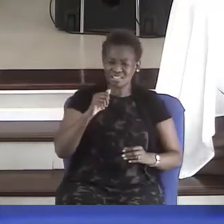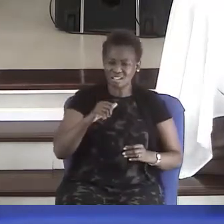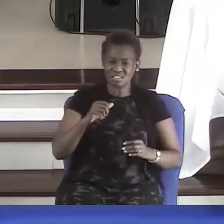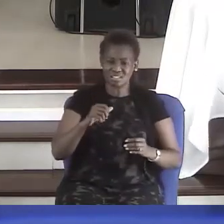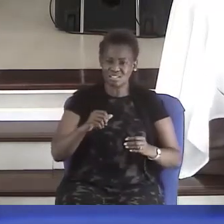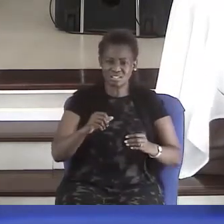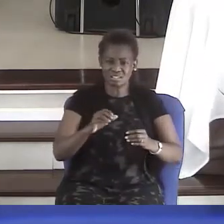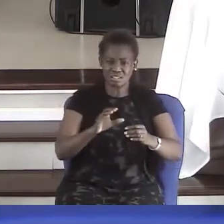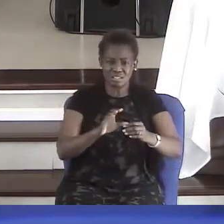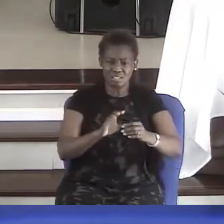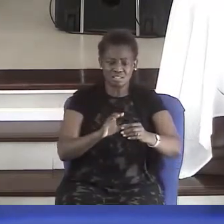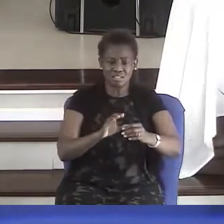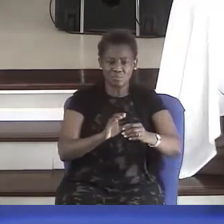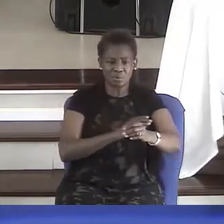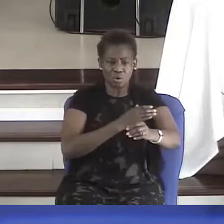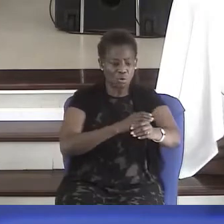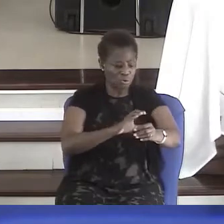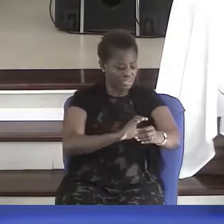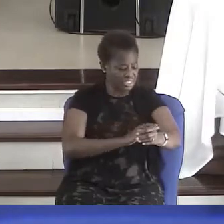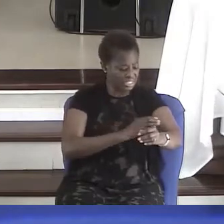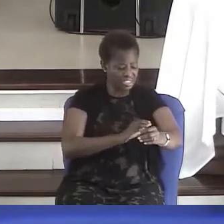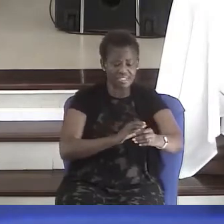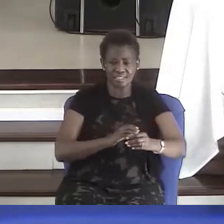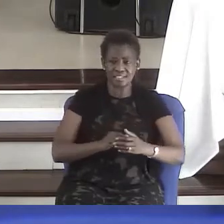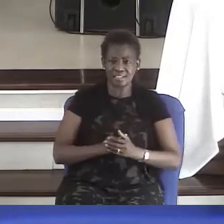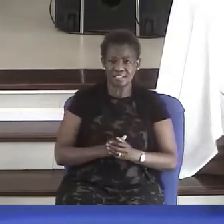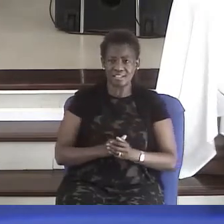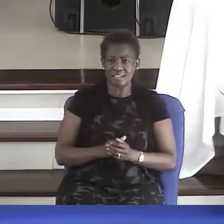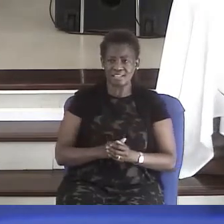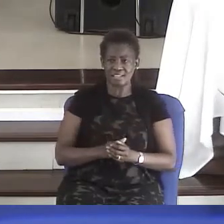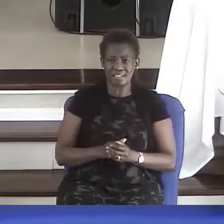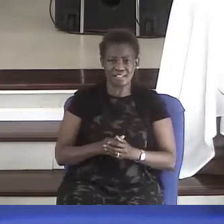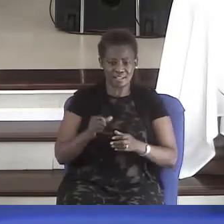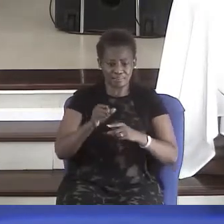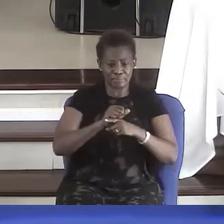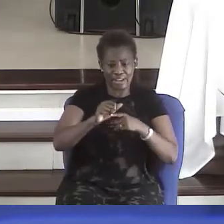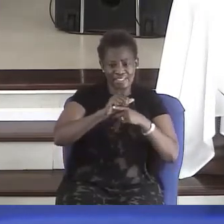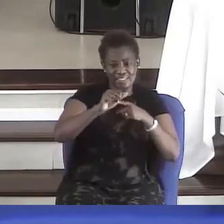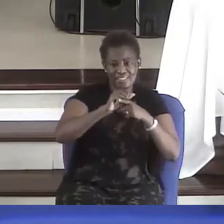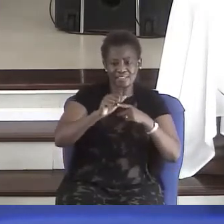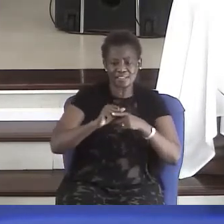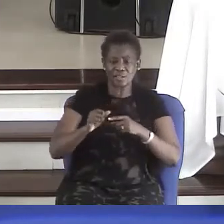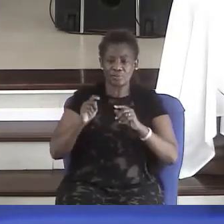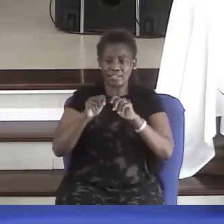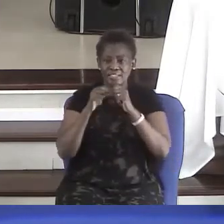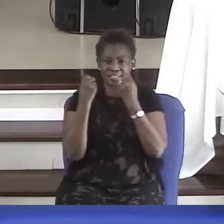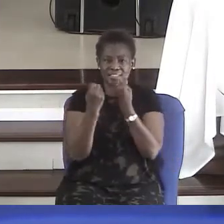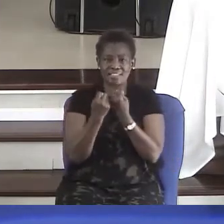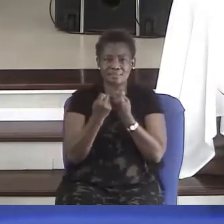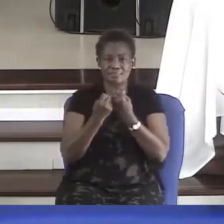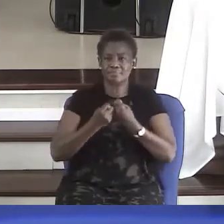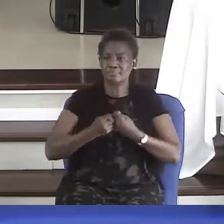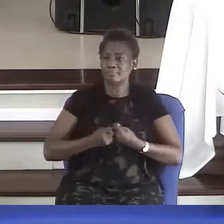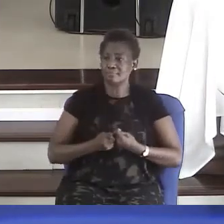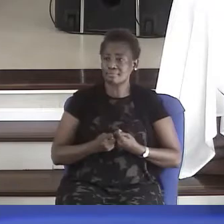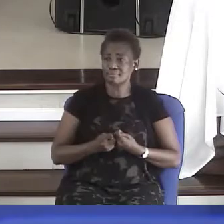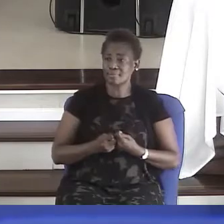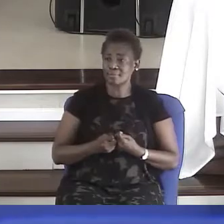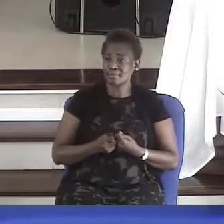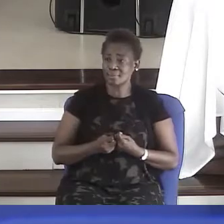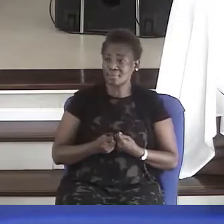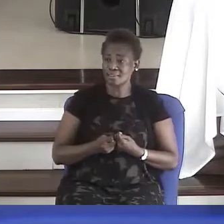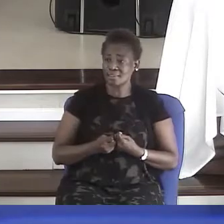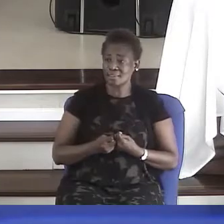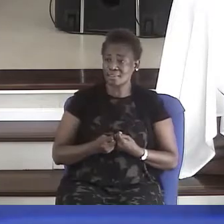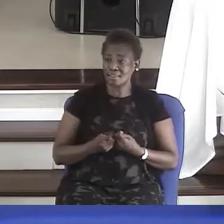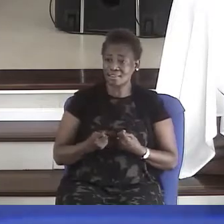No. And he says some things that blend and preaches. I put it to you, it's true. That's how his wife always